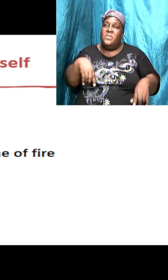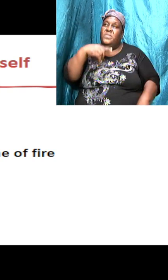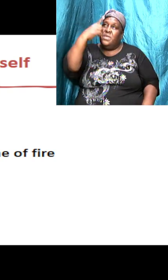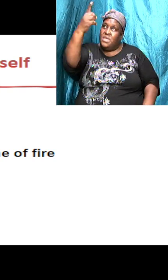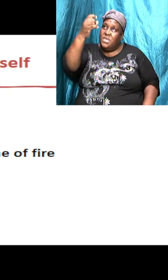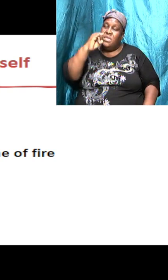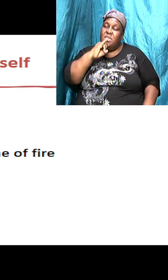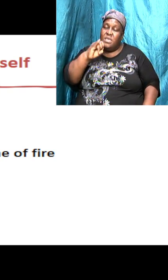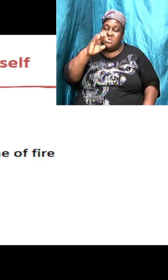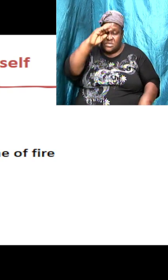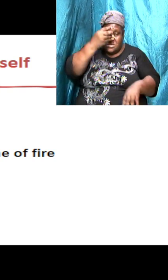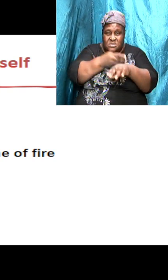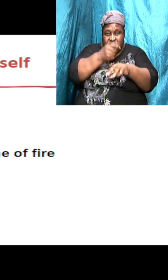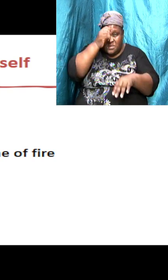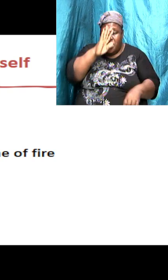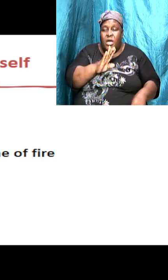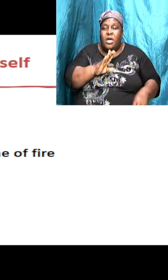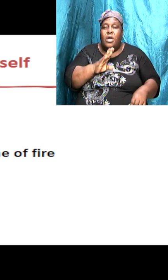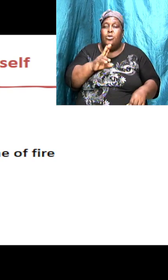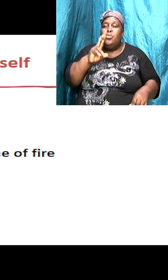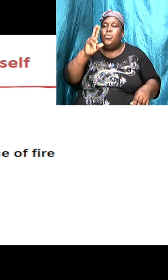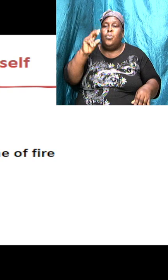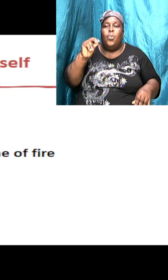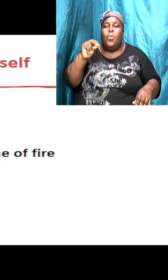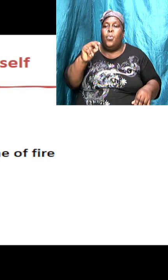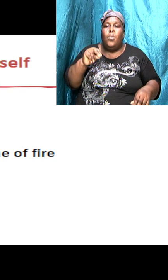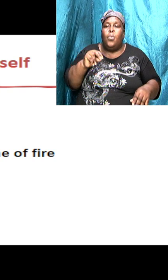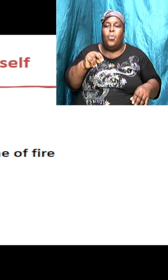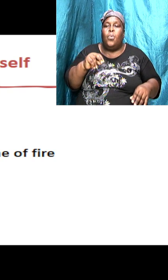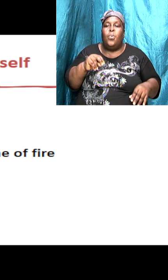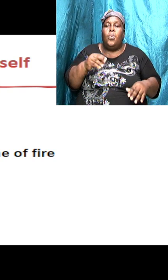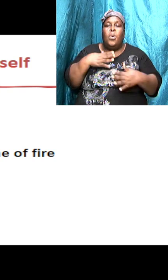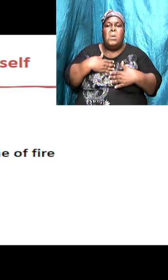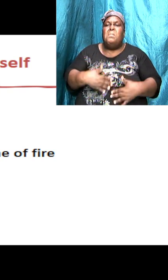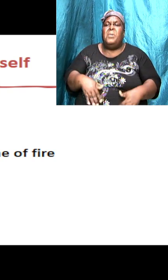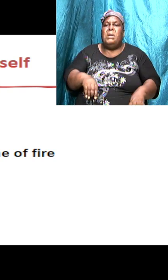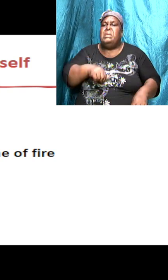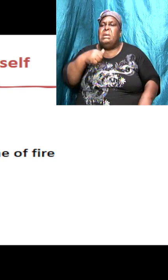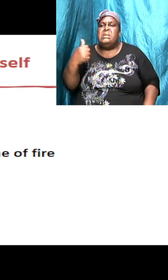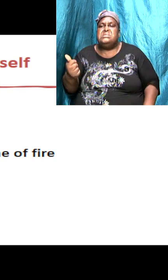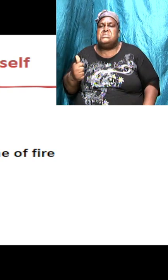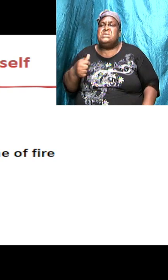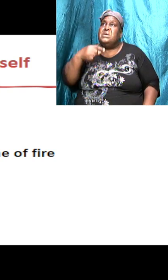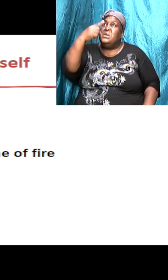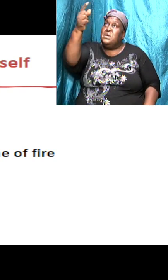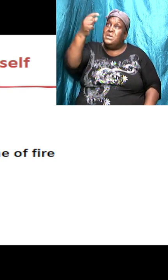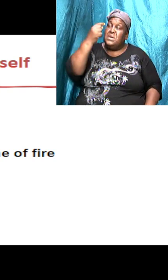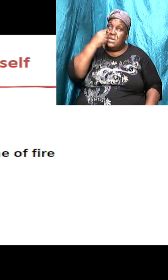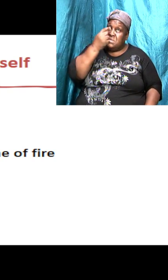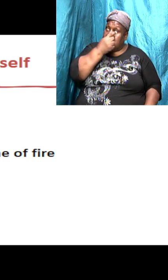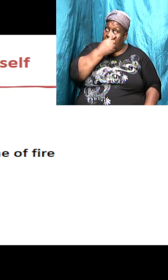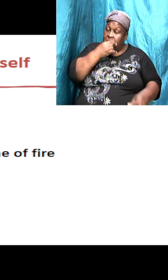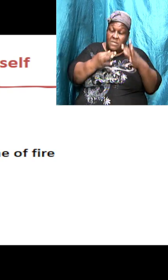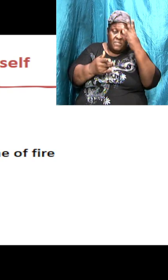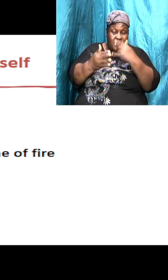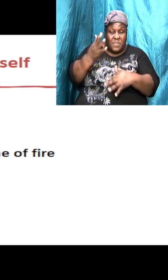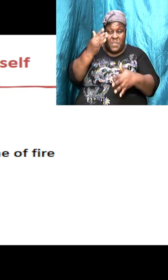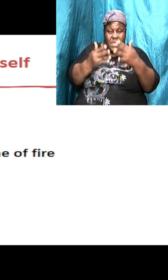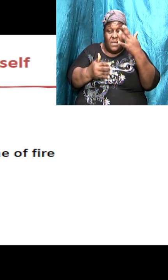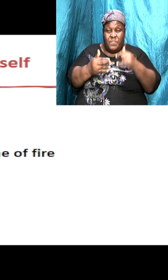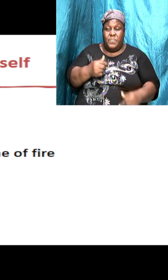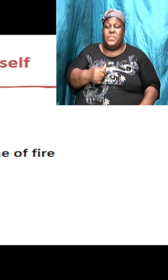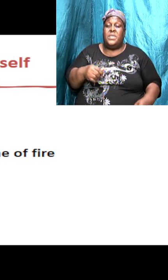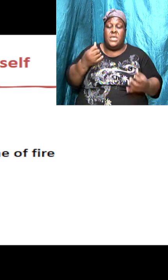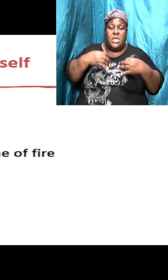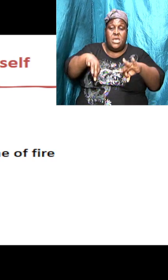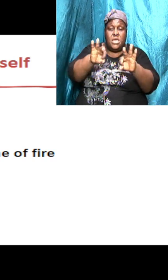is the son of God and no body else. His eyes were like flame of fire, and it